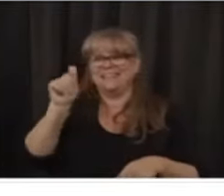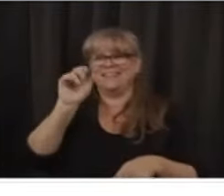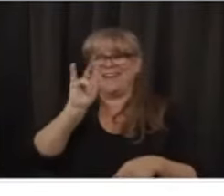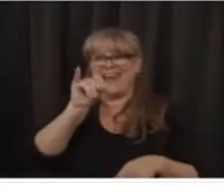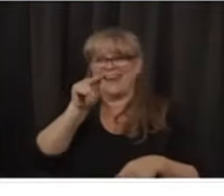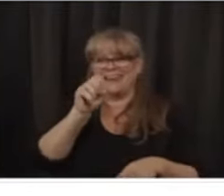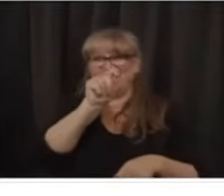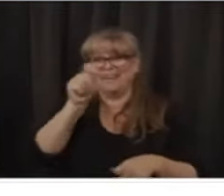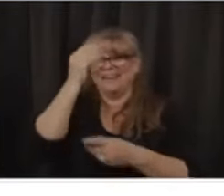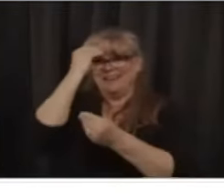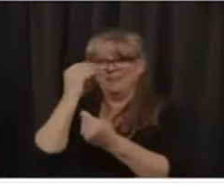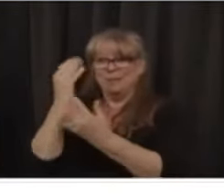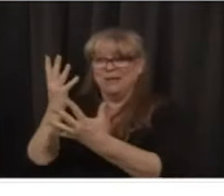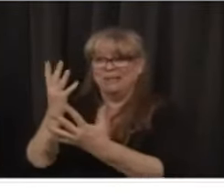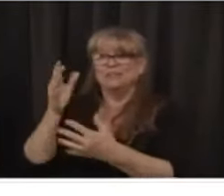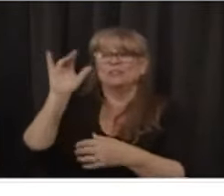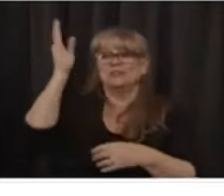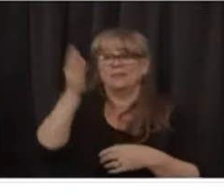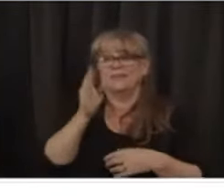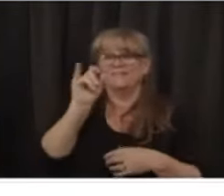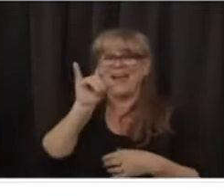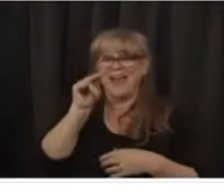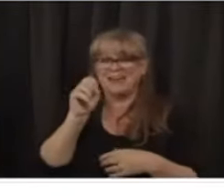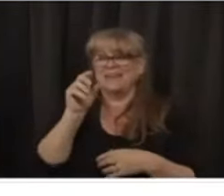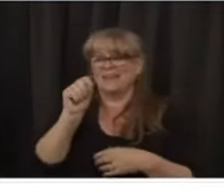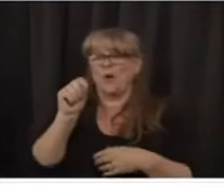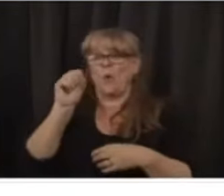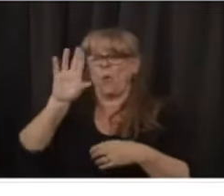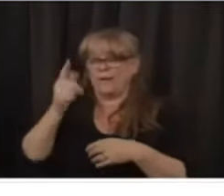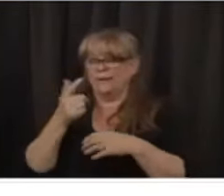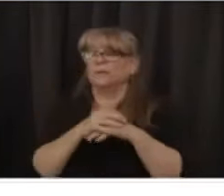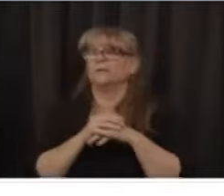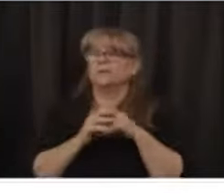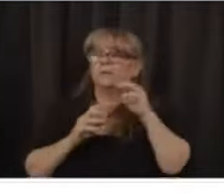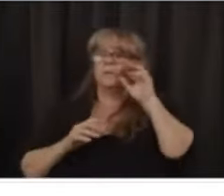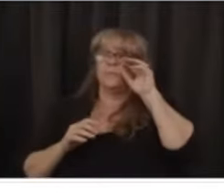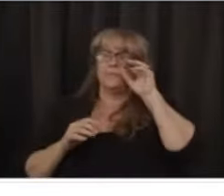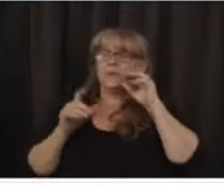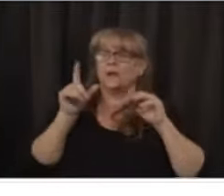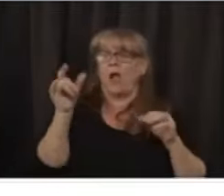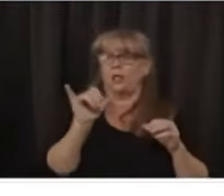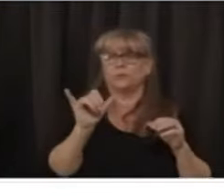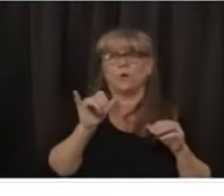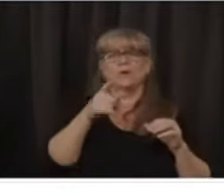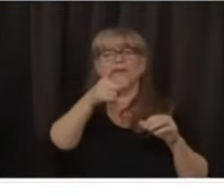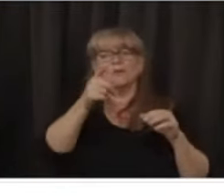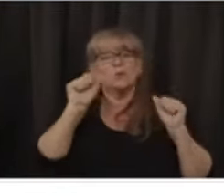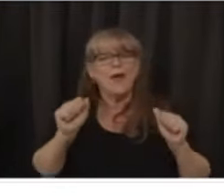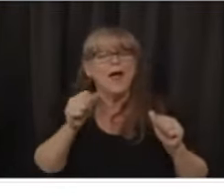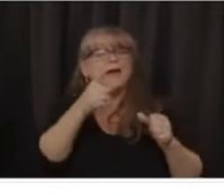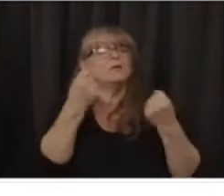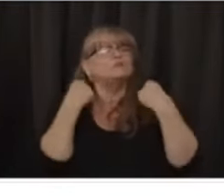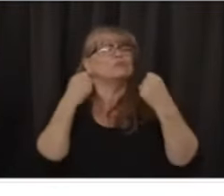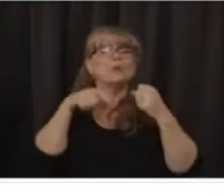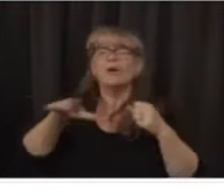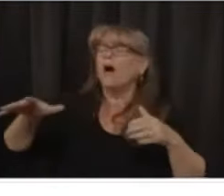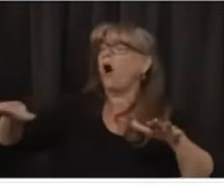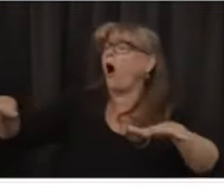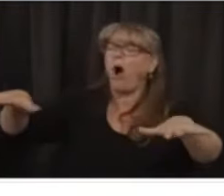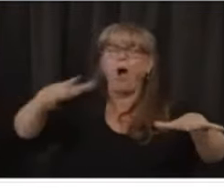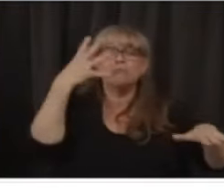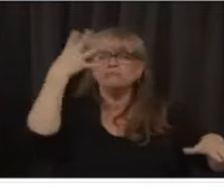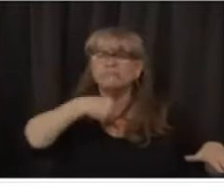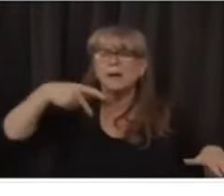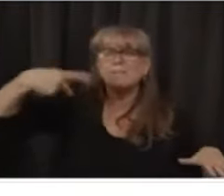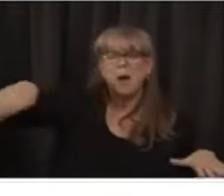of what Pueblo has to offer while you're there if you're visiting. These walk-in or drive-in, as the case may be, drive-in without an